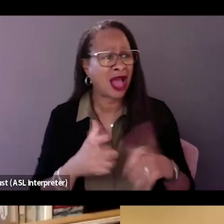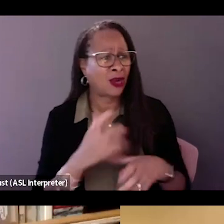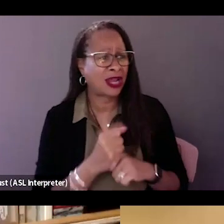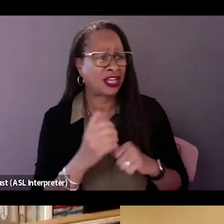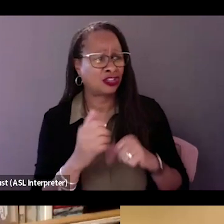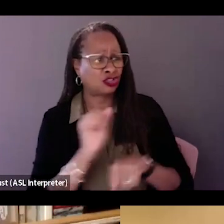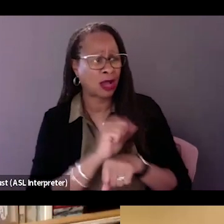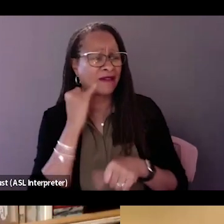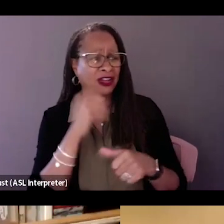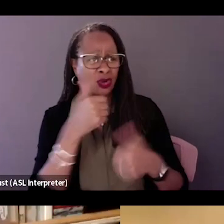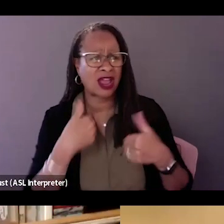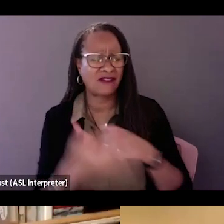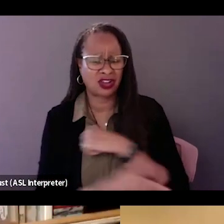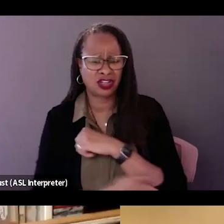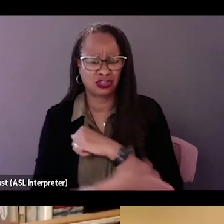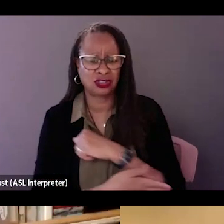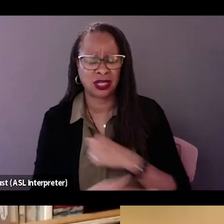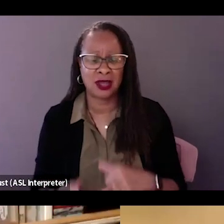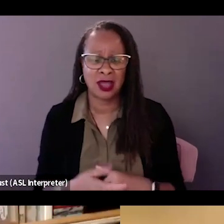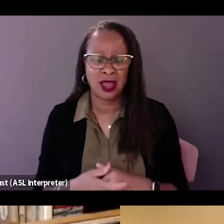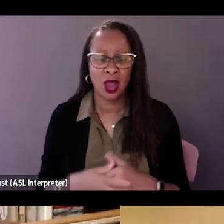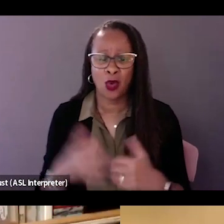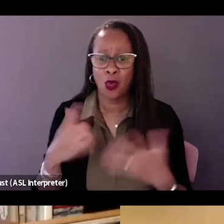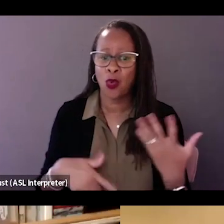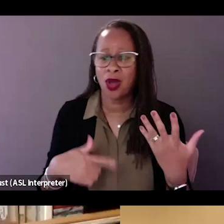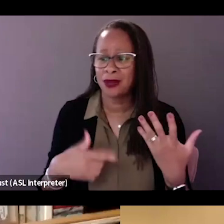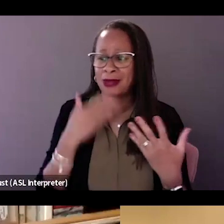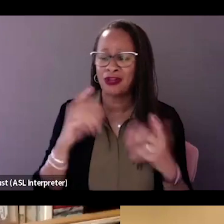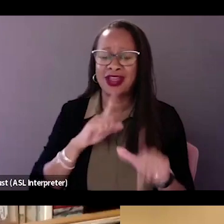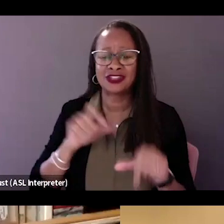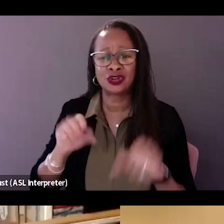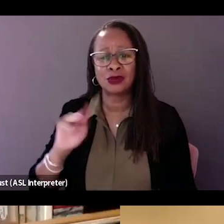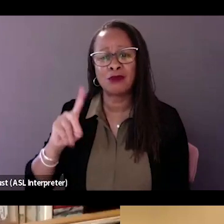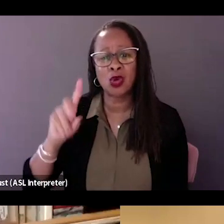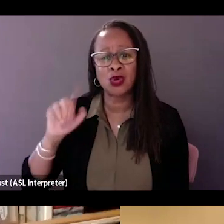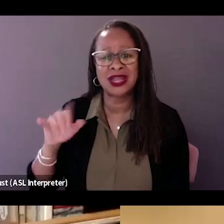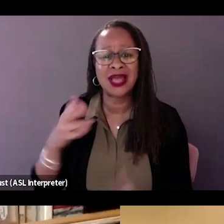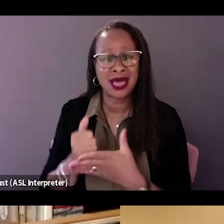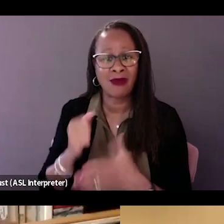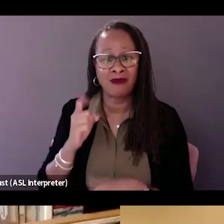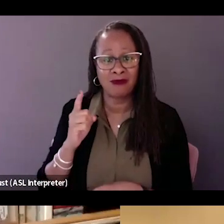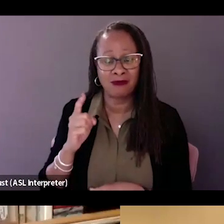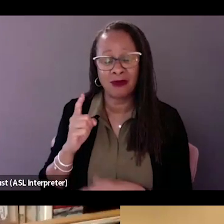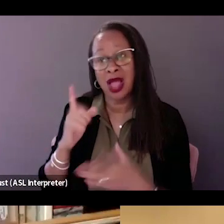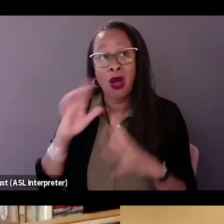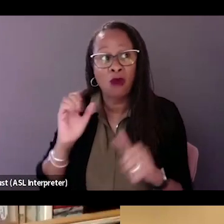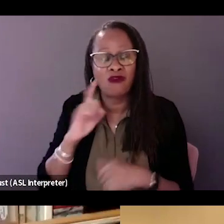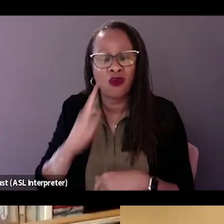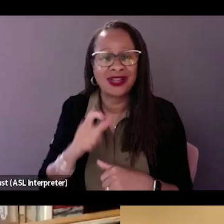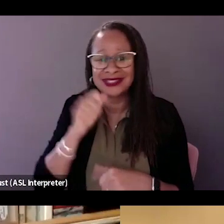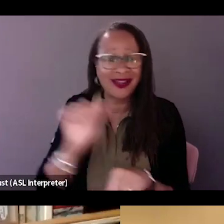country?" And I'm thinking, like, what better answer could Modi hope for? Where unemployment is not the problem, it's somebody else.